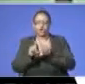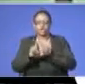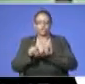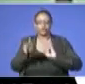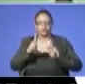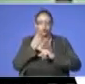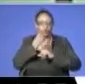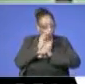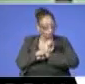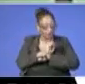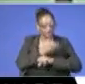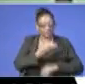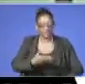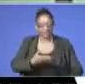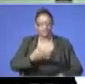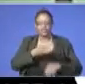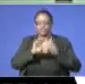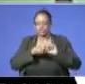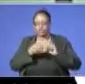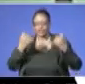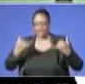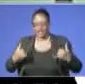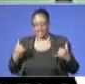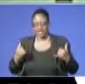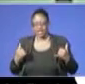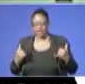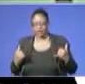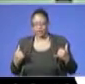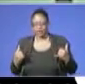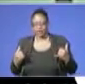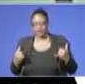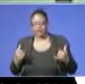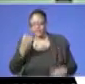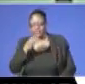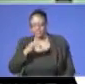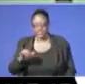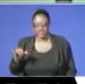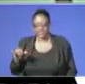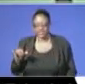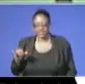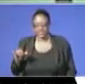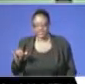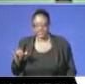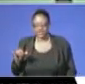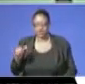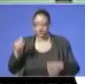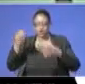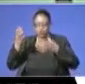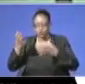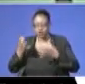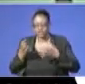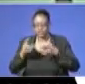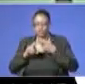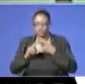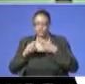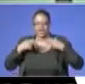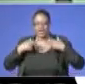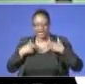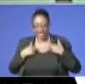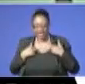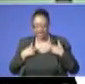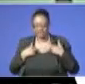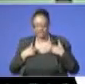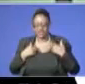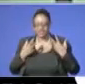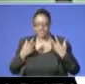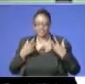cost of food, the department has received approval to complete a canteen at the detention